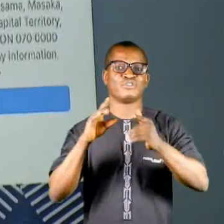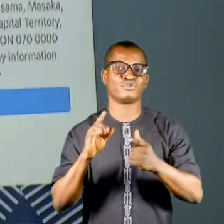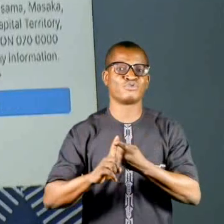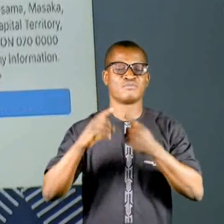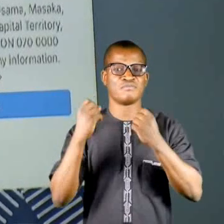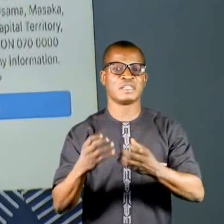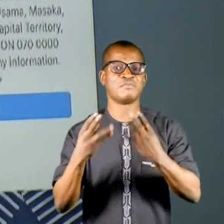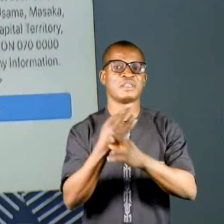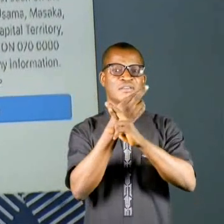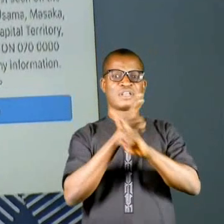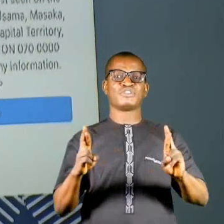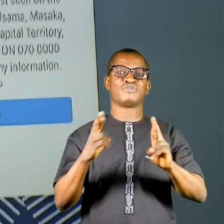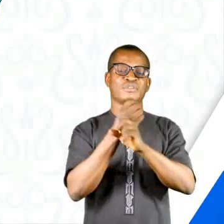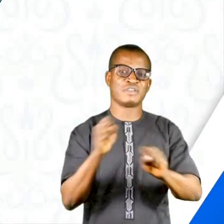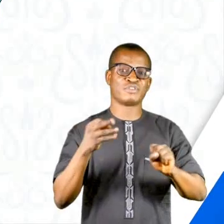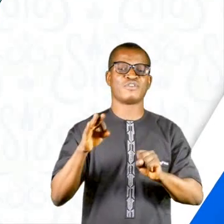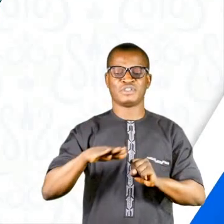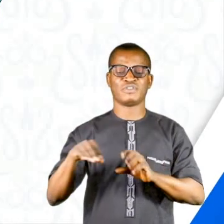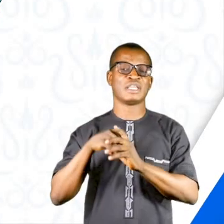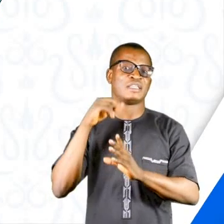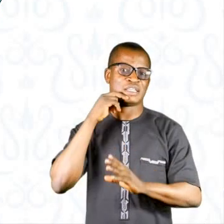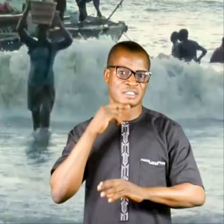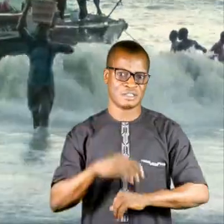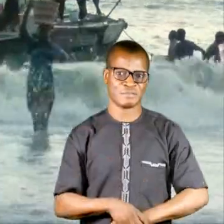online reports and rescue of missing children in Nigeria.